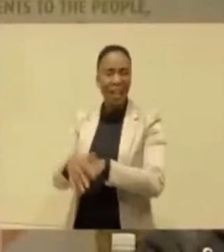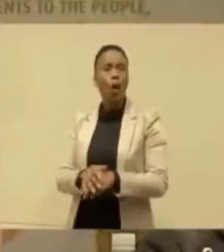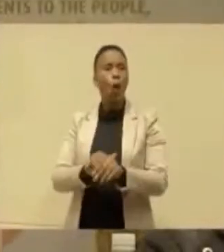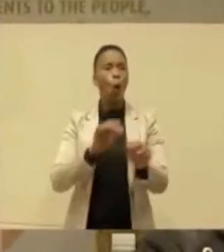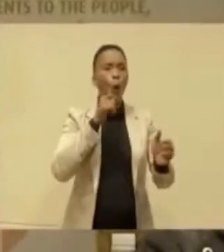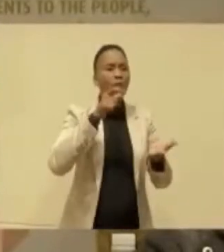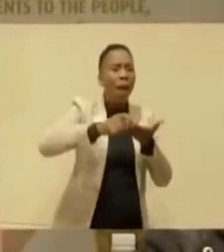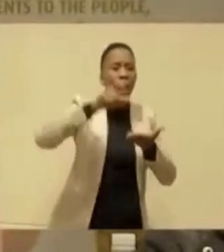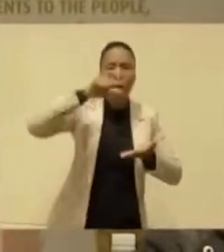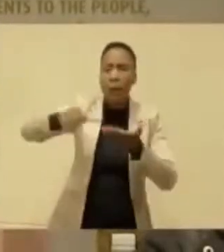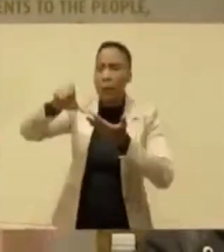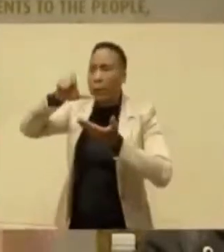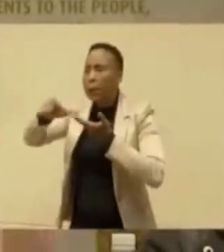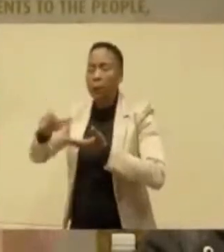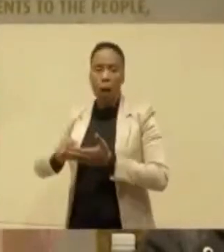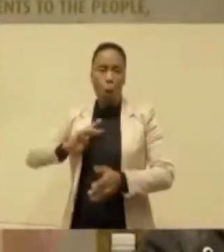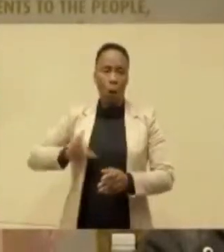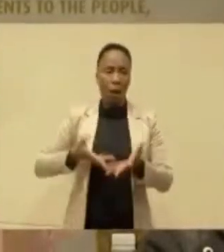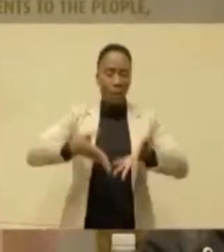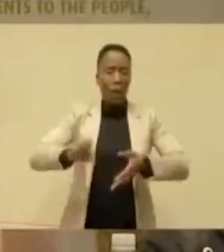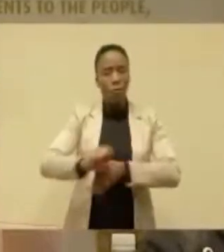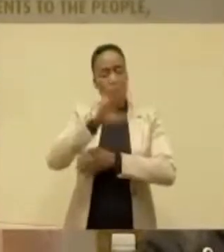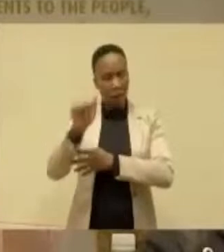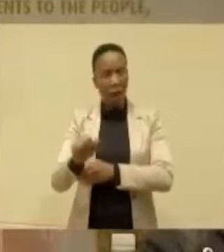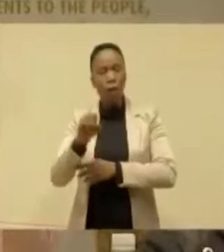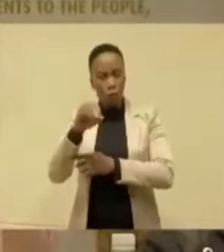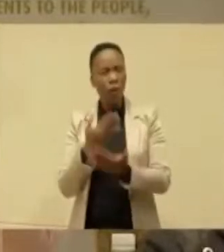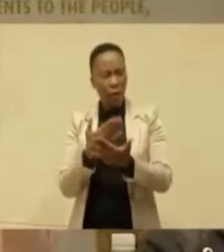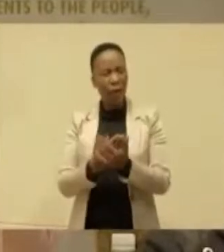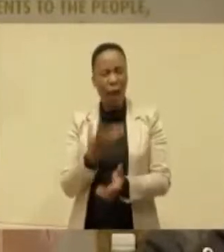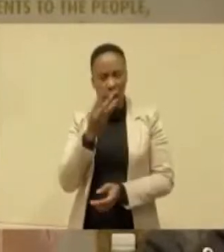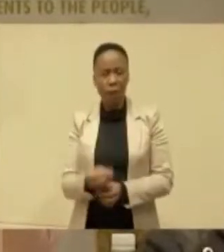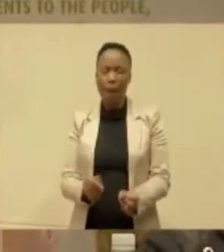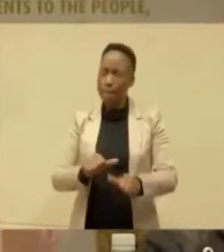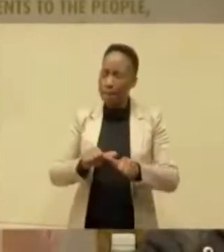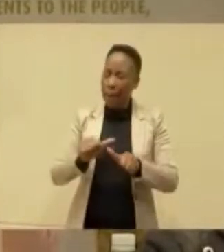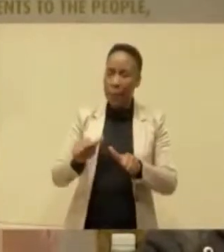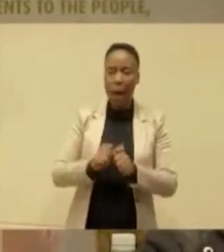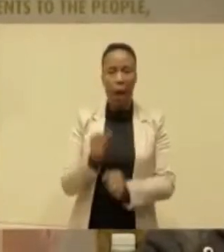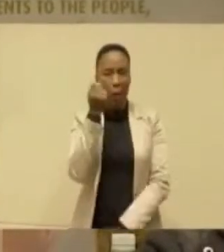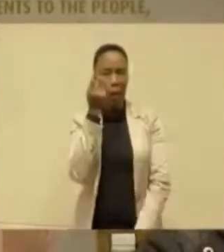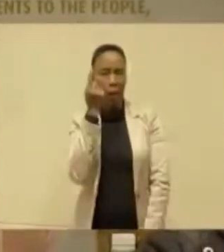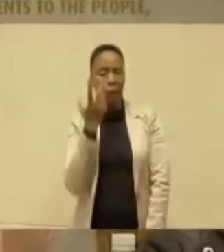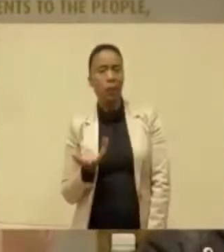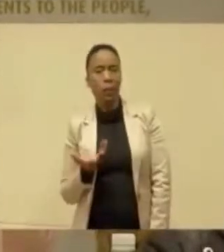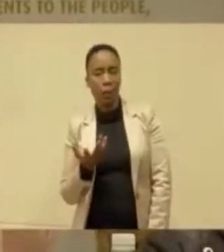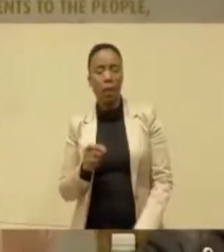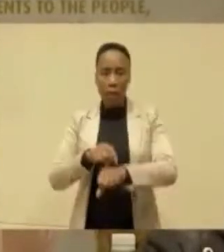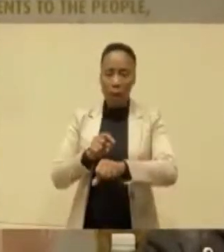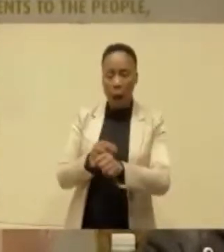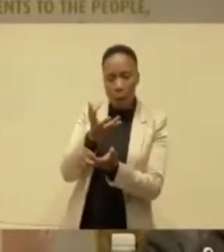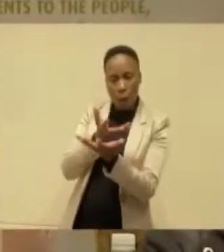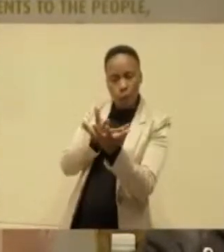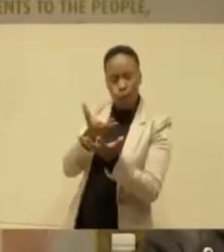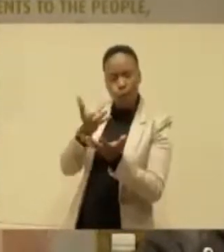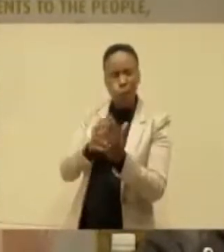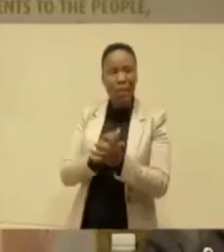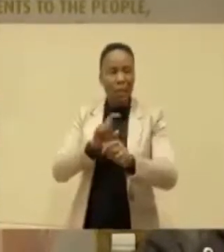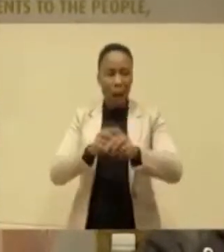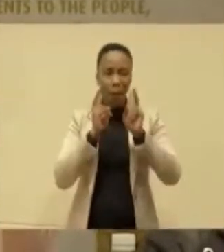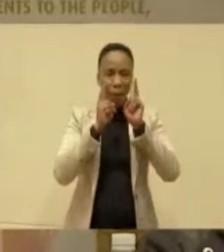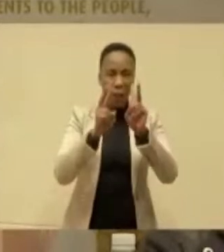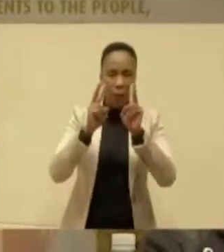south africa so that we can also have a better understanding and if we engage in our oversight and